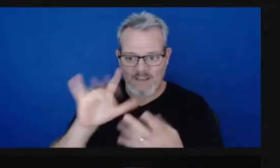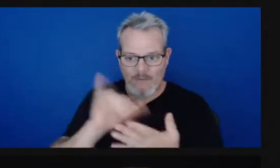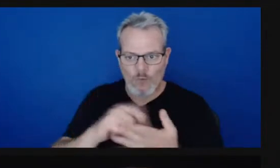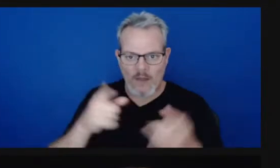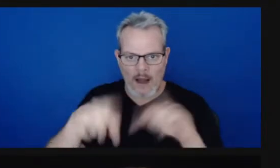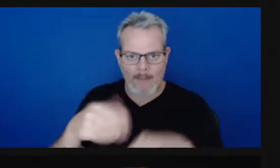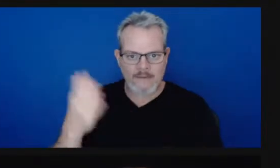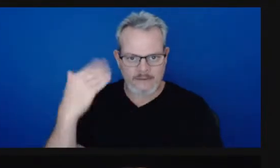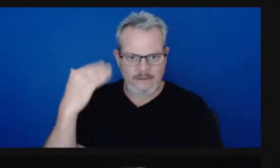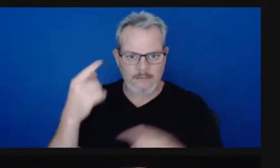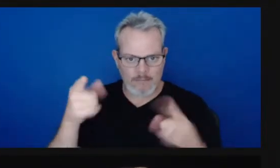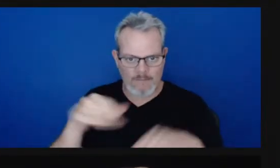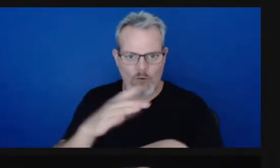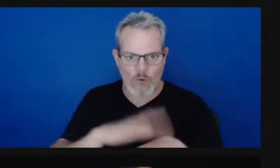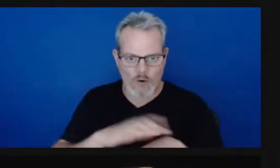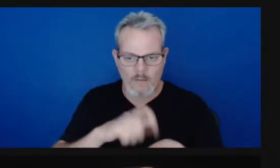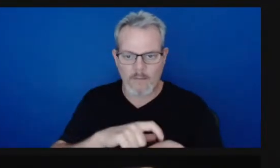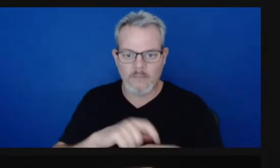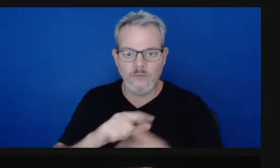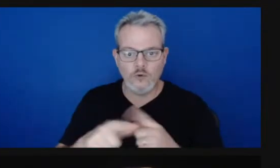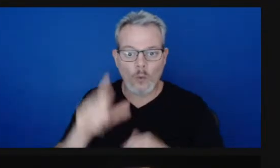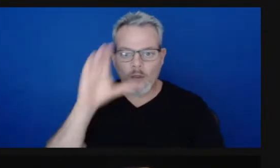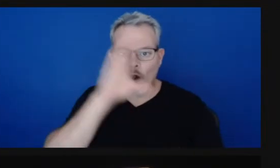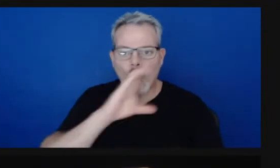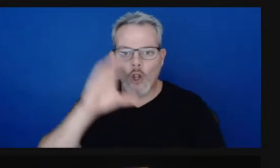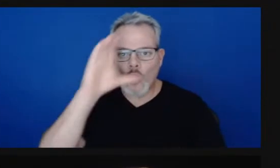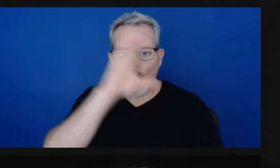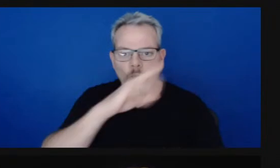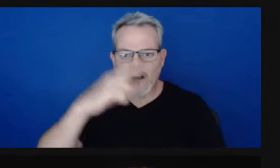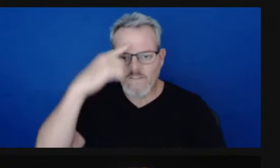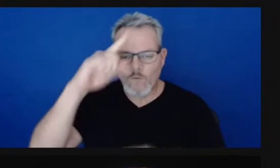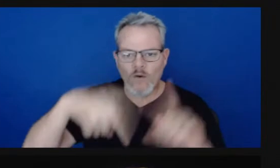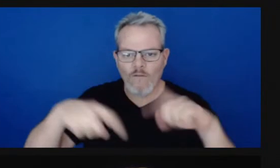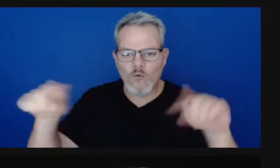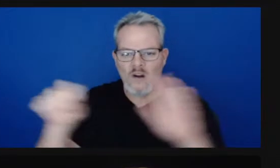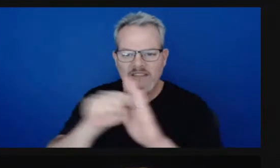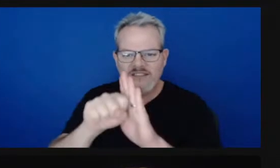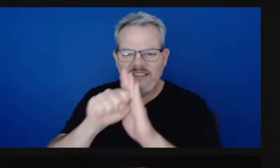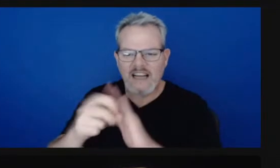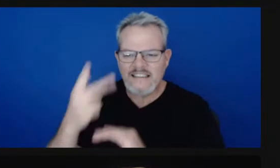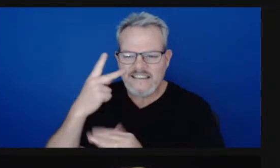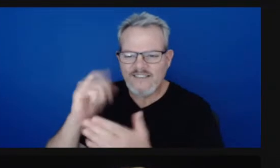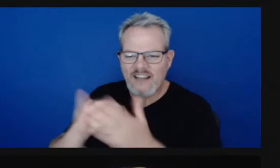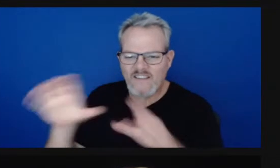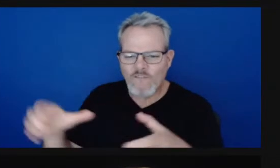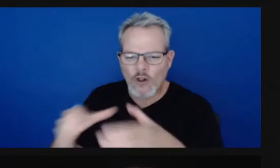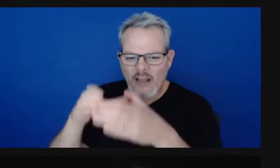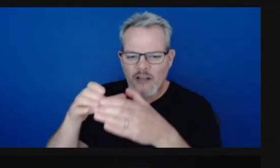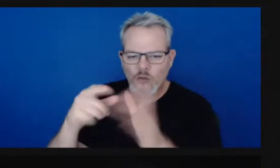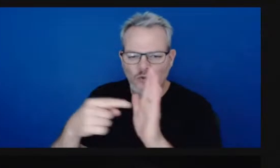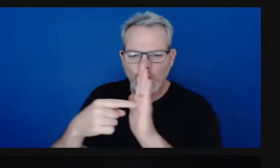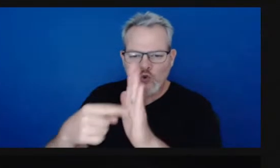So they are looking for signs. The volcano may be indicating a period of elevated unrest,